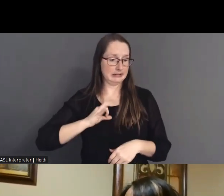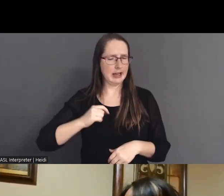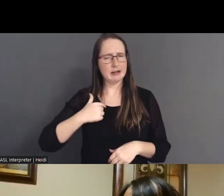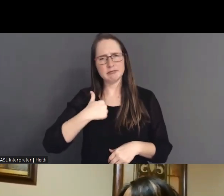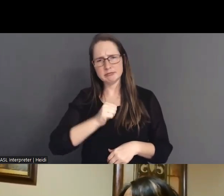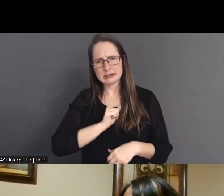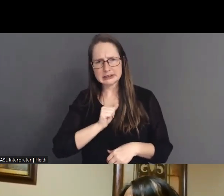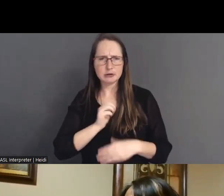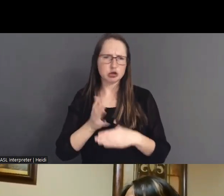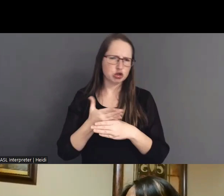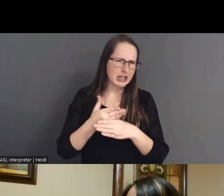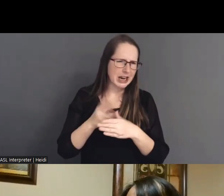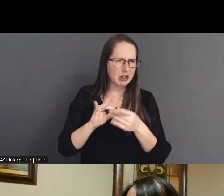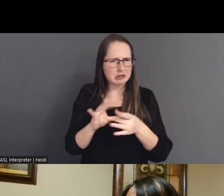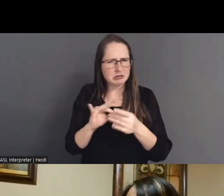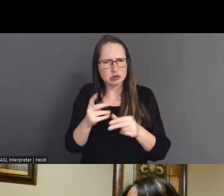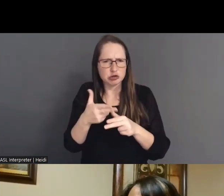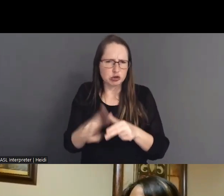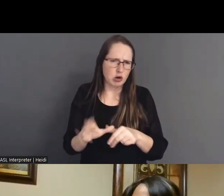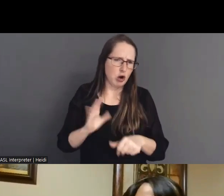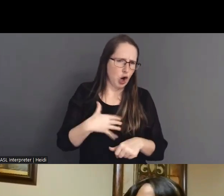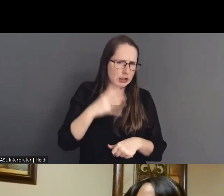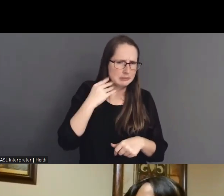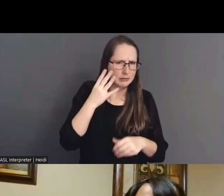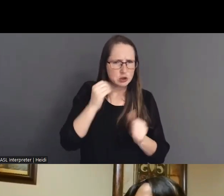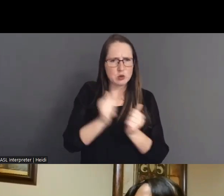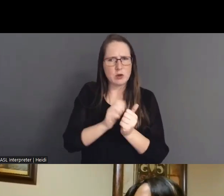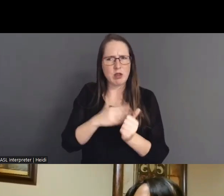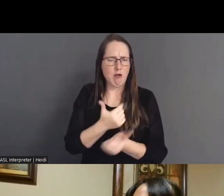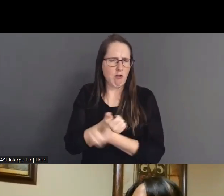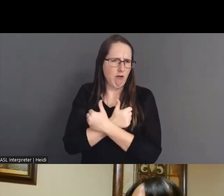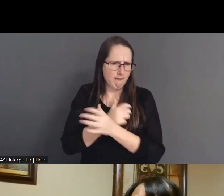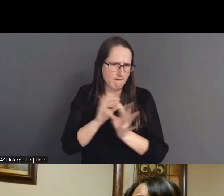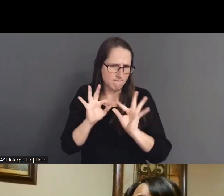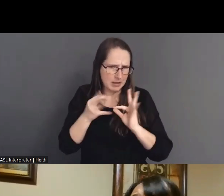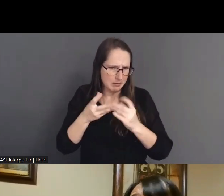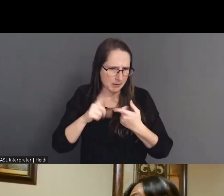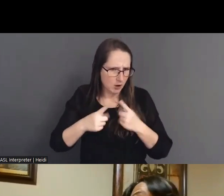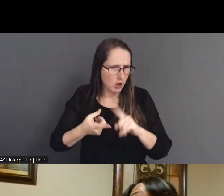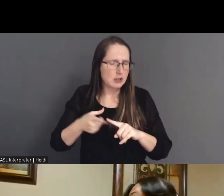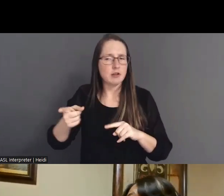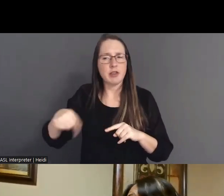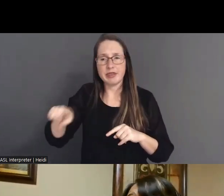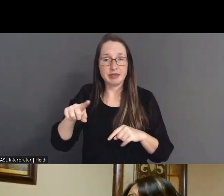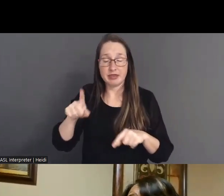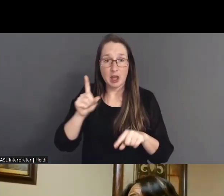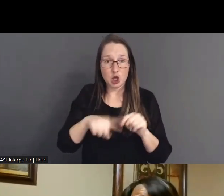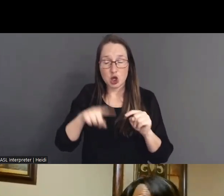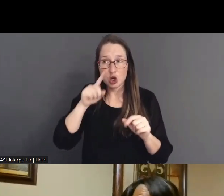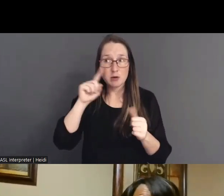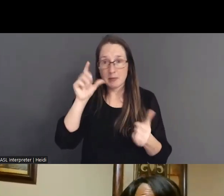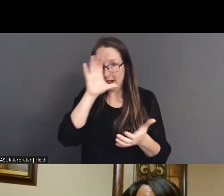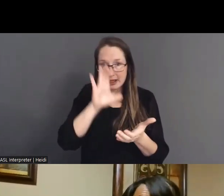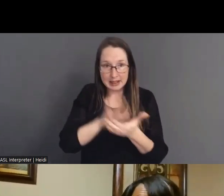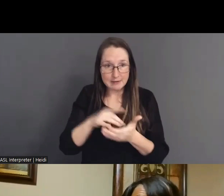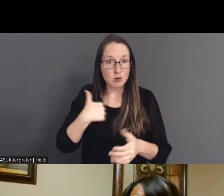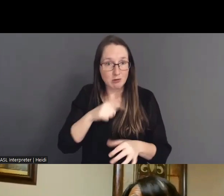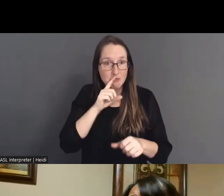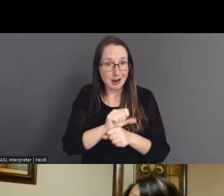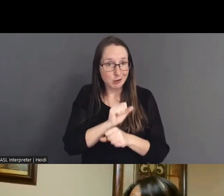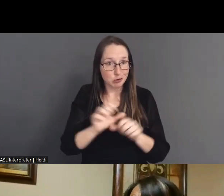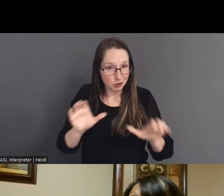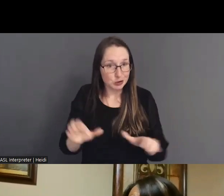little snippets of our journey with our loved ones, they just could not believe that we were doing